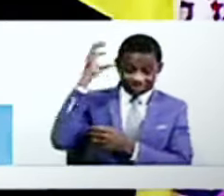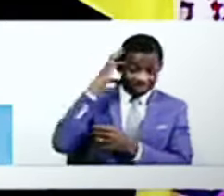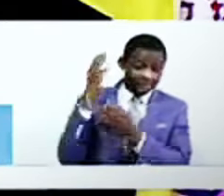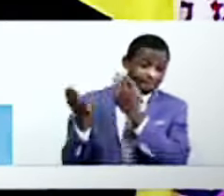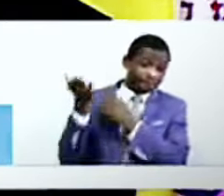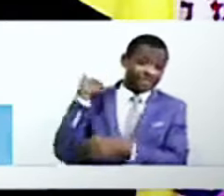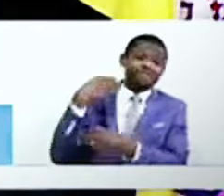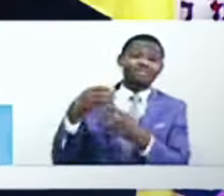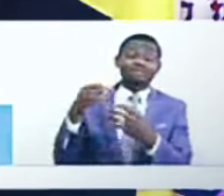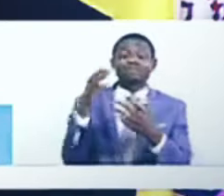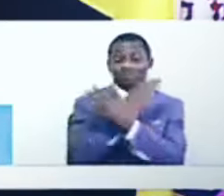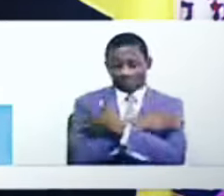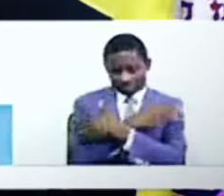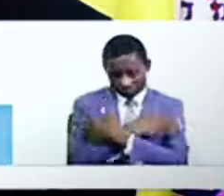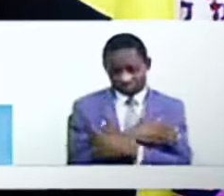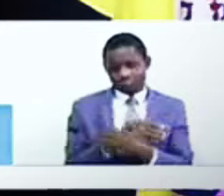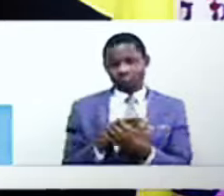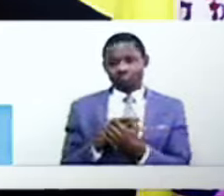Sunday.